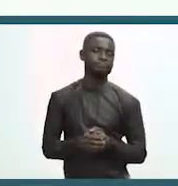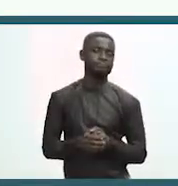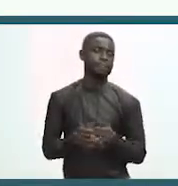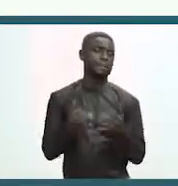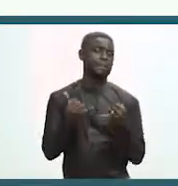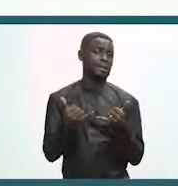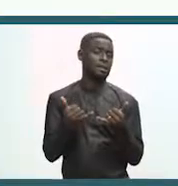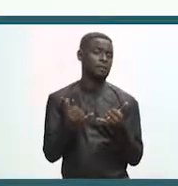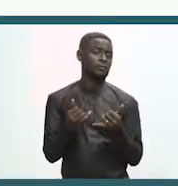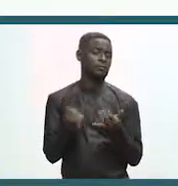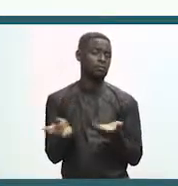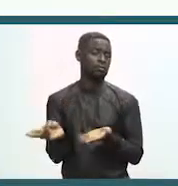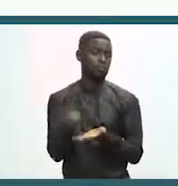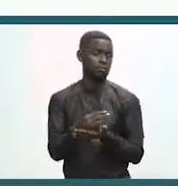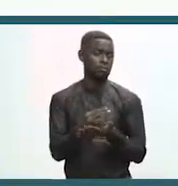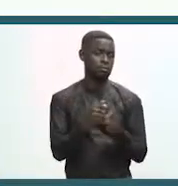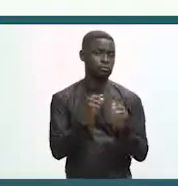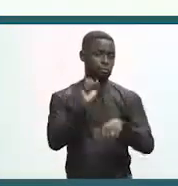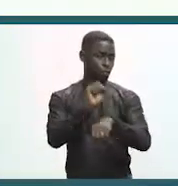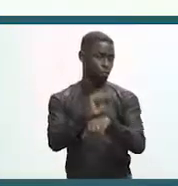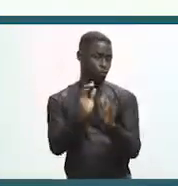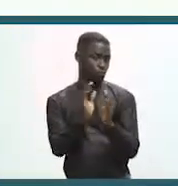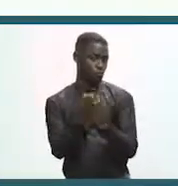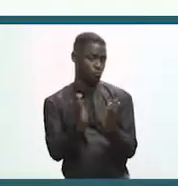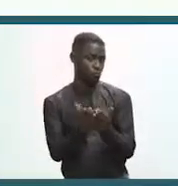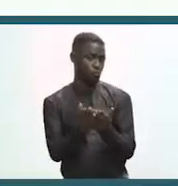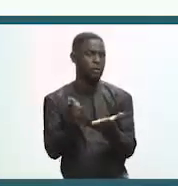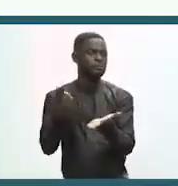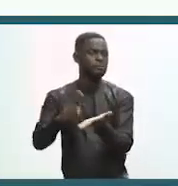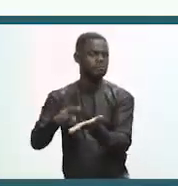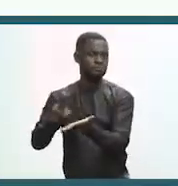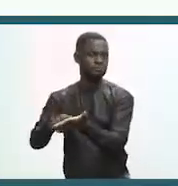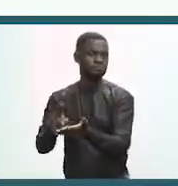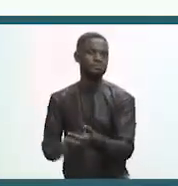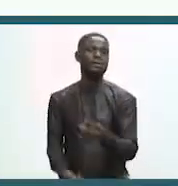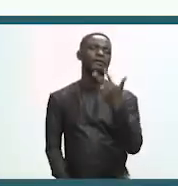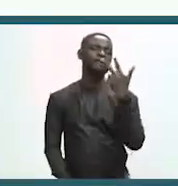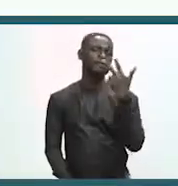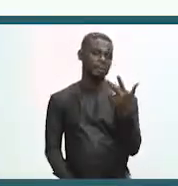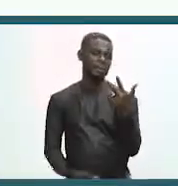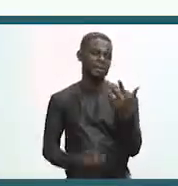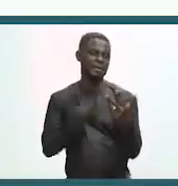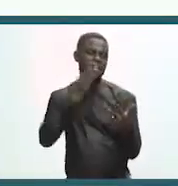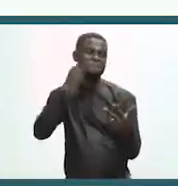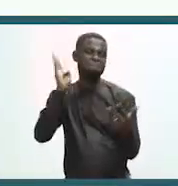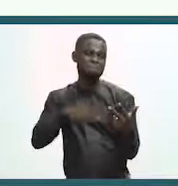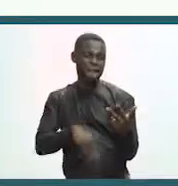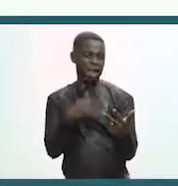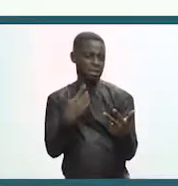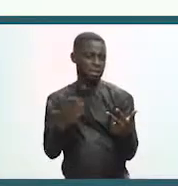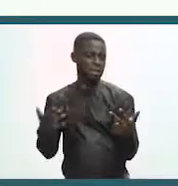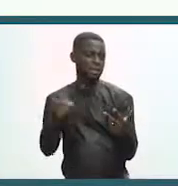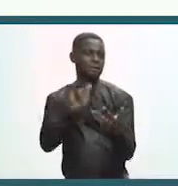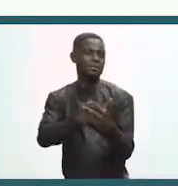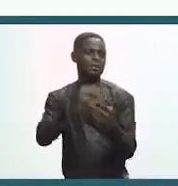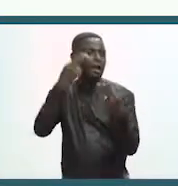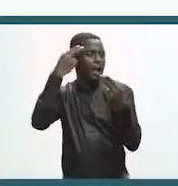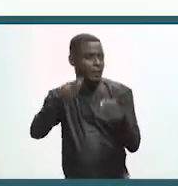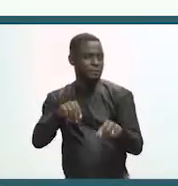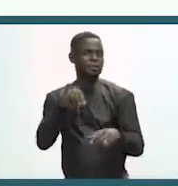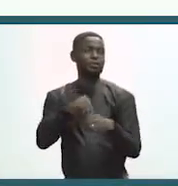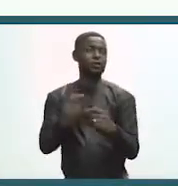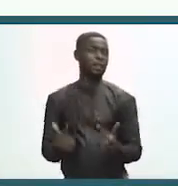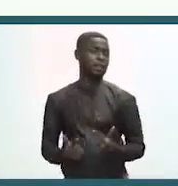Now go back to your workbook or notebook and list three unpleasant things that happened in your